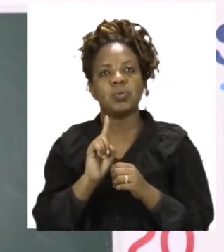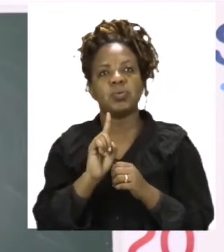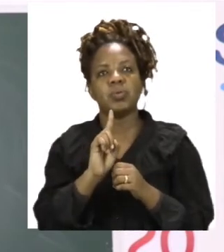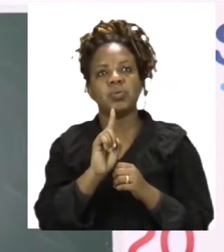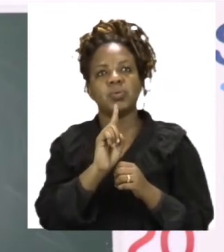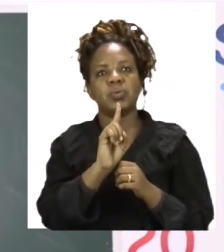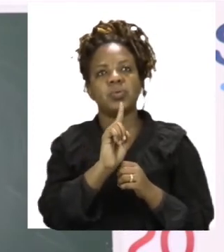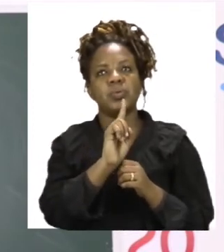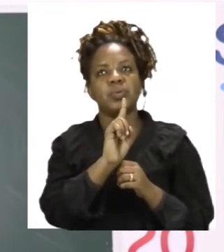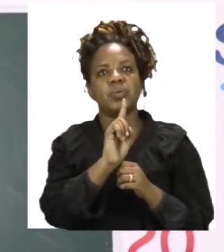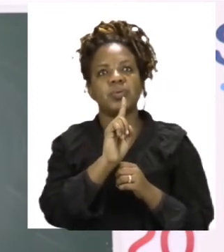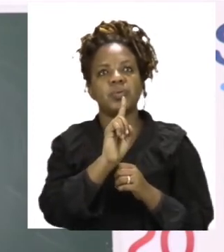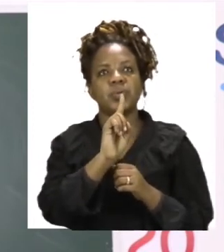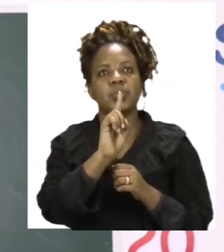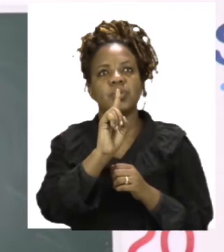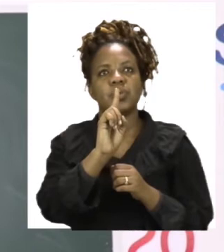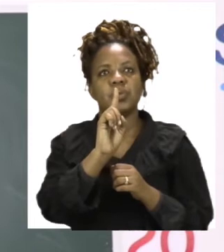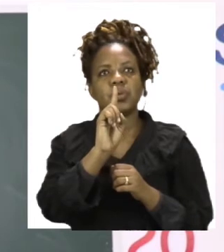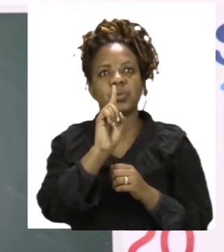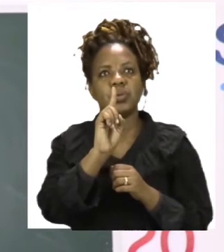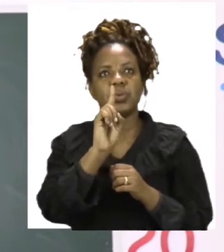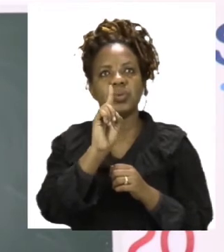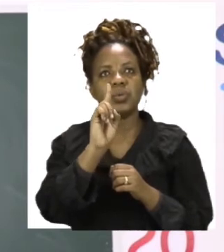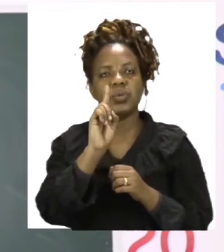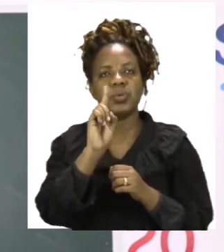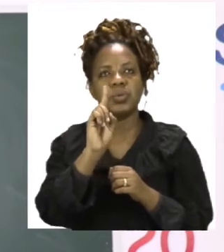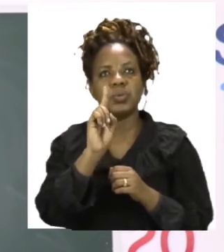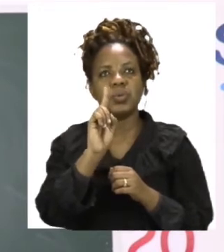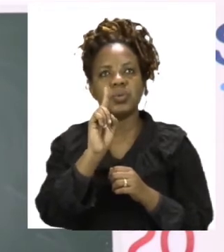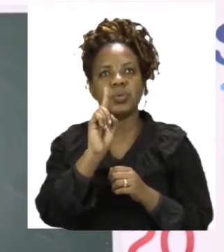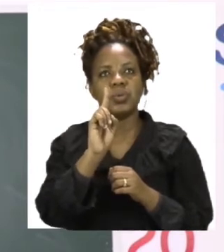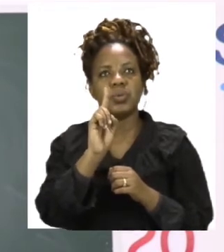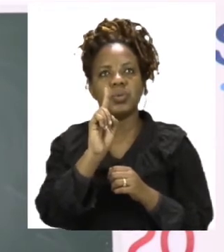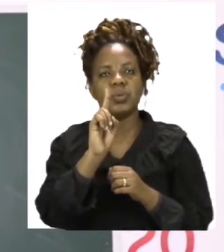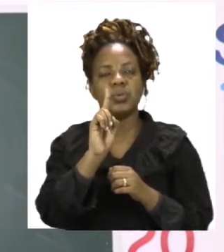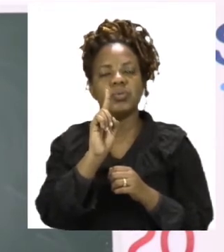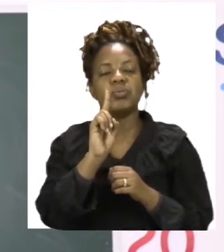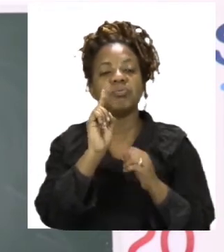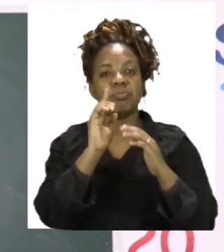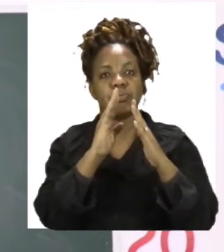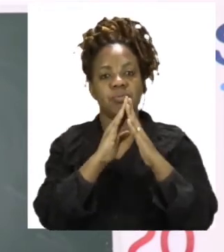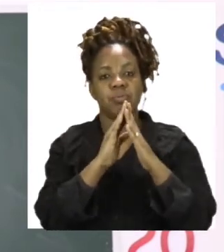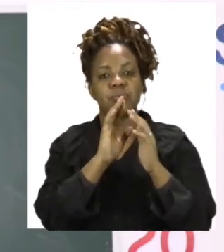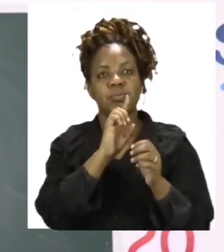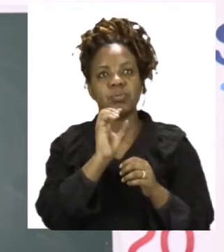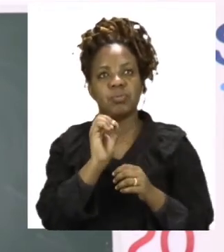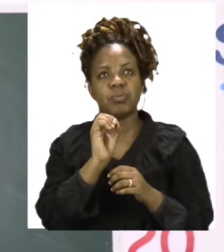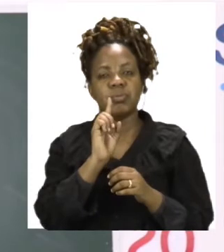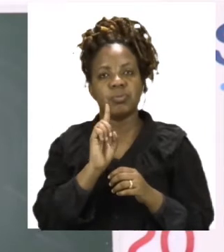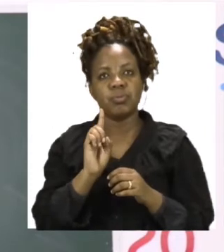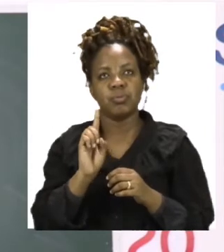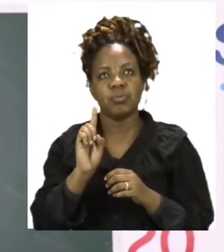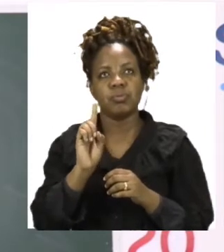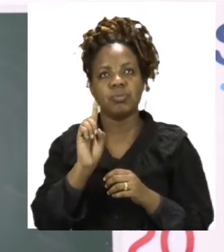lane and goes up, and he gets to house number 10. He goes down